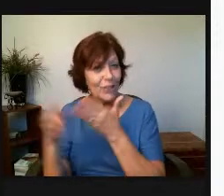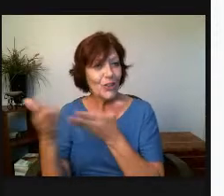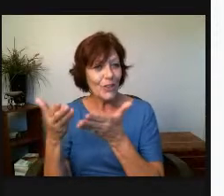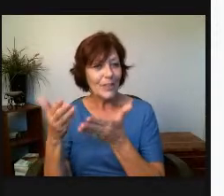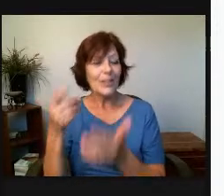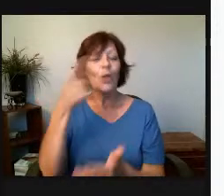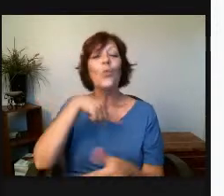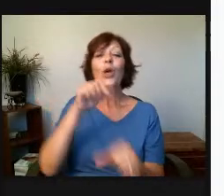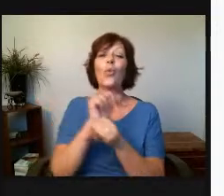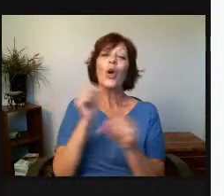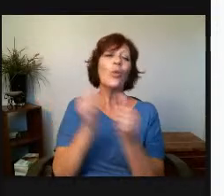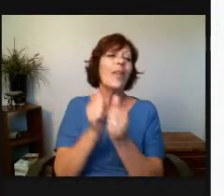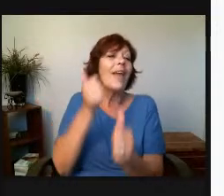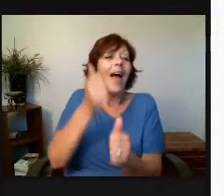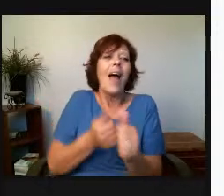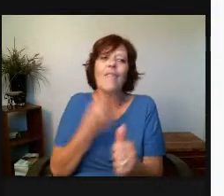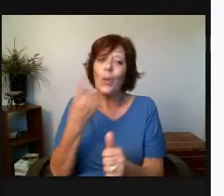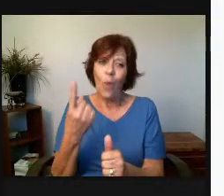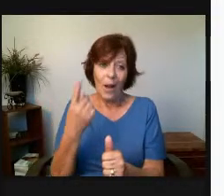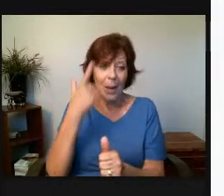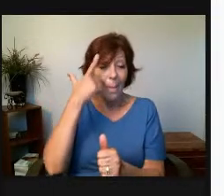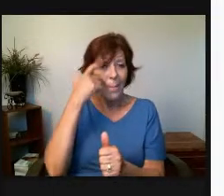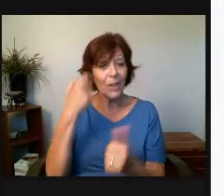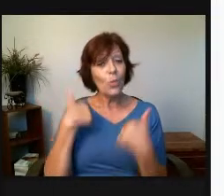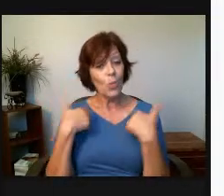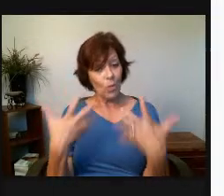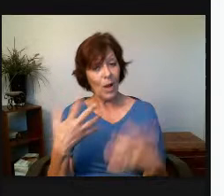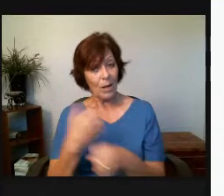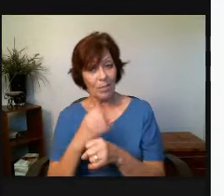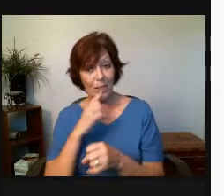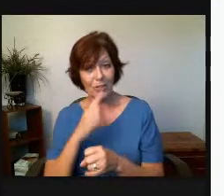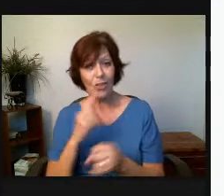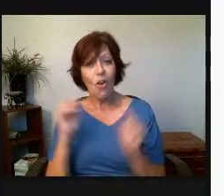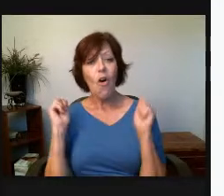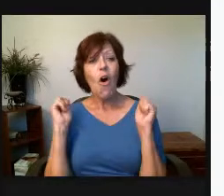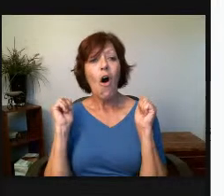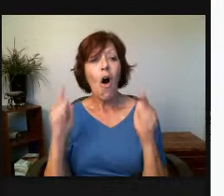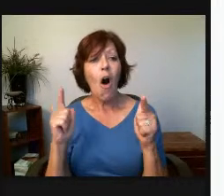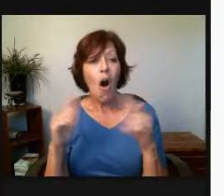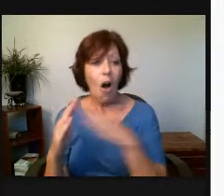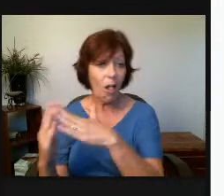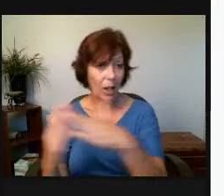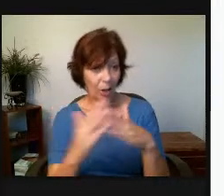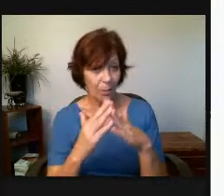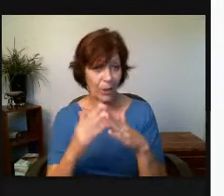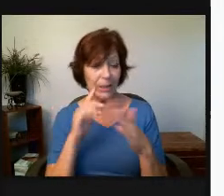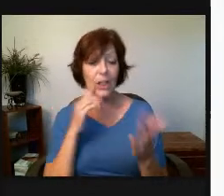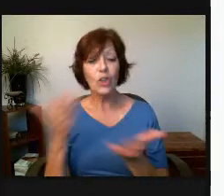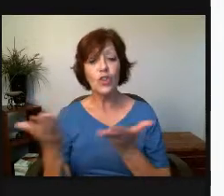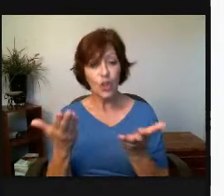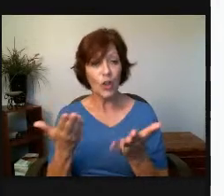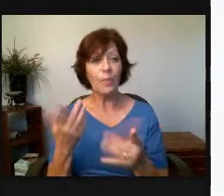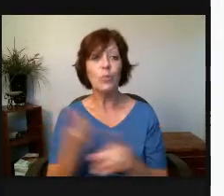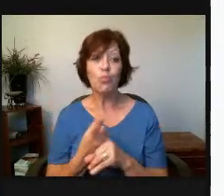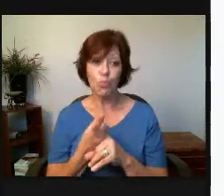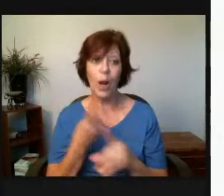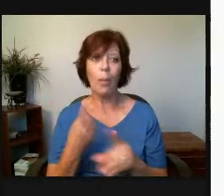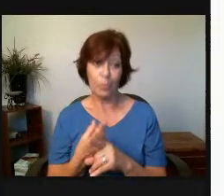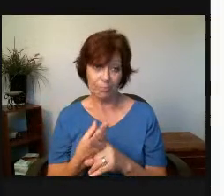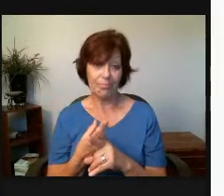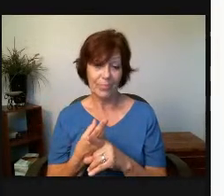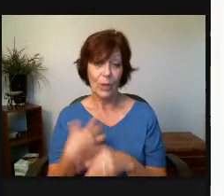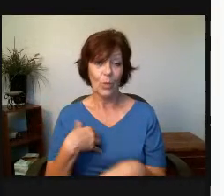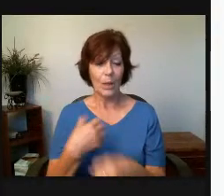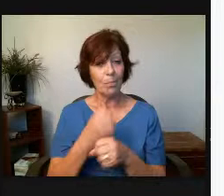with everybody just because we want to make sure that all of the communities are being served properly. So we need to make sure